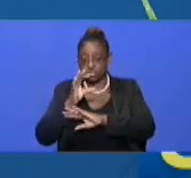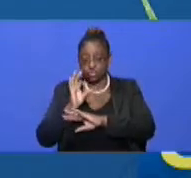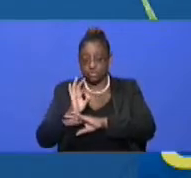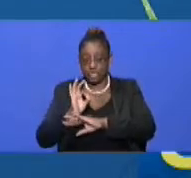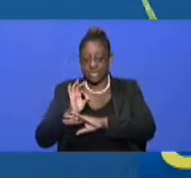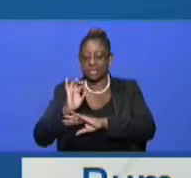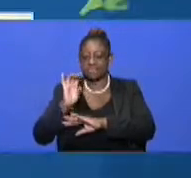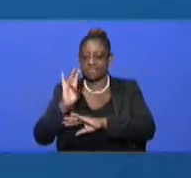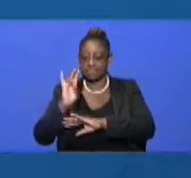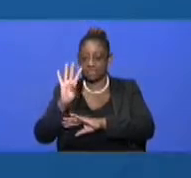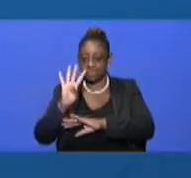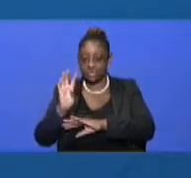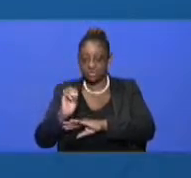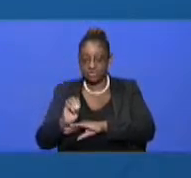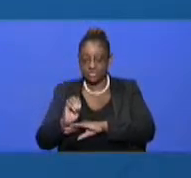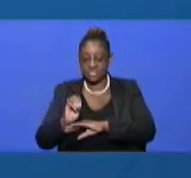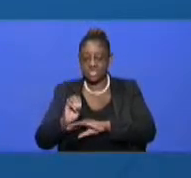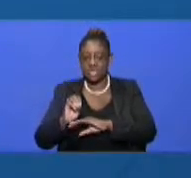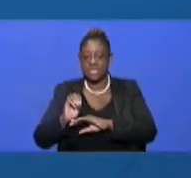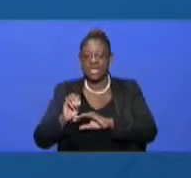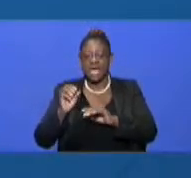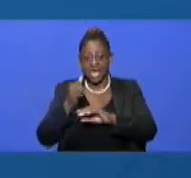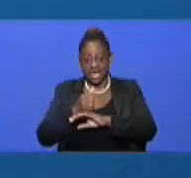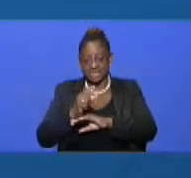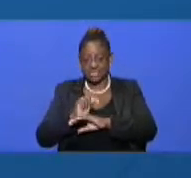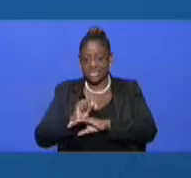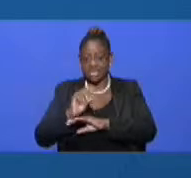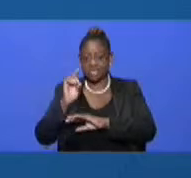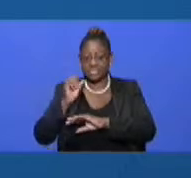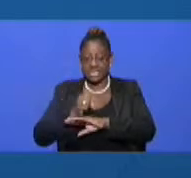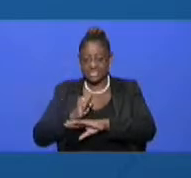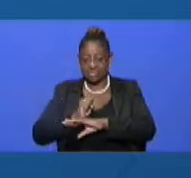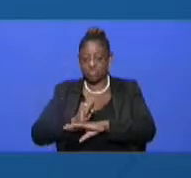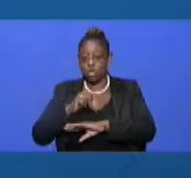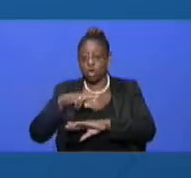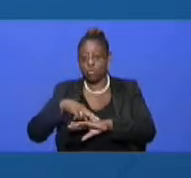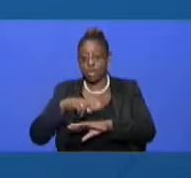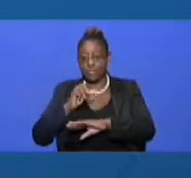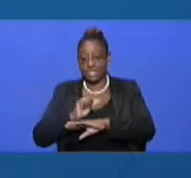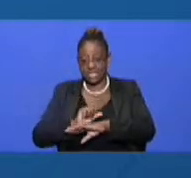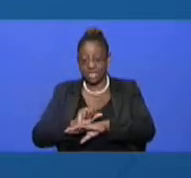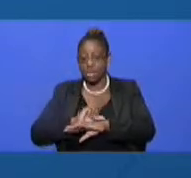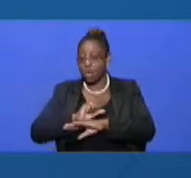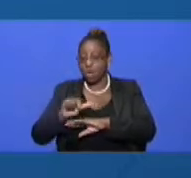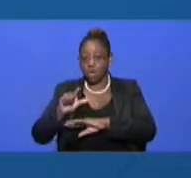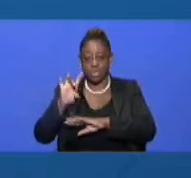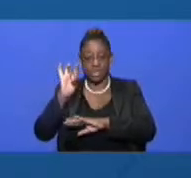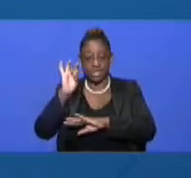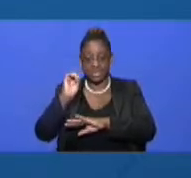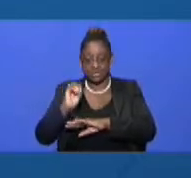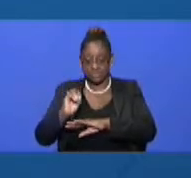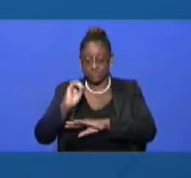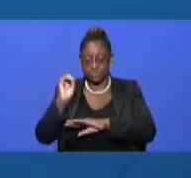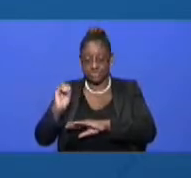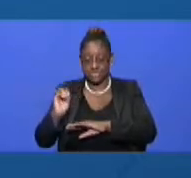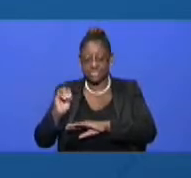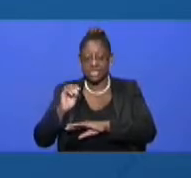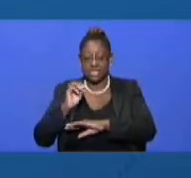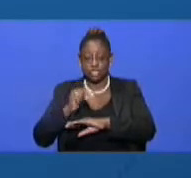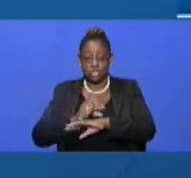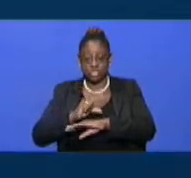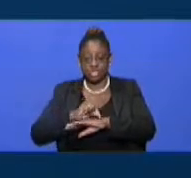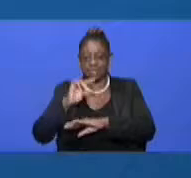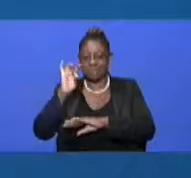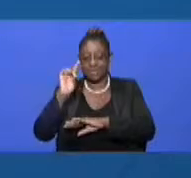Andros, 74 degrees. Over in Artisan, Cat Island, San Salvador, and Rum Key, they all reporting 80 degrees, 81 in